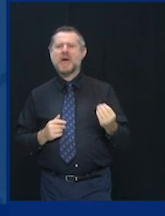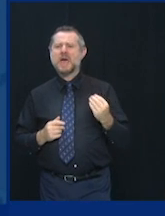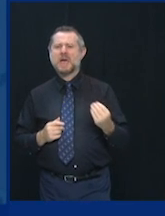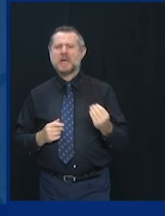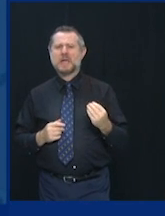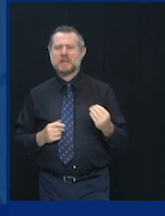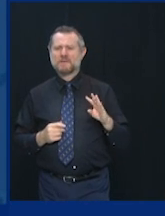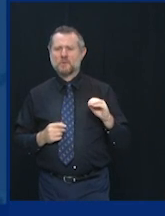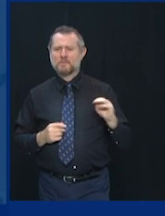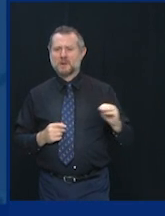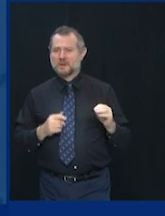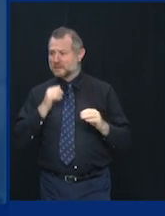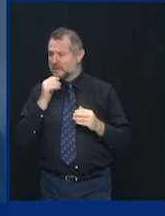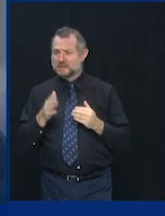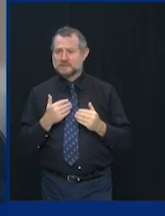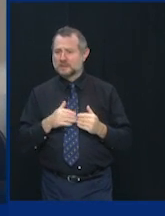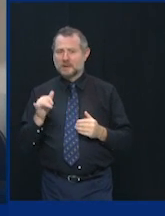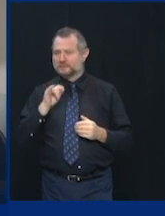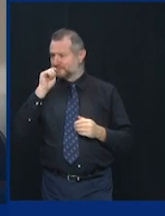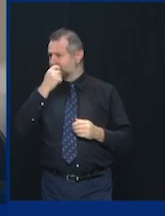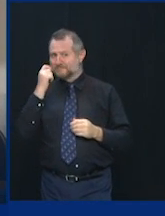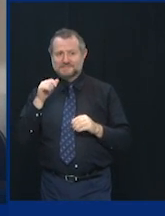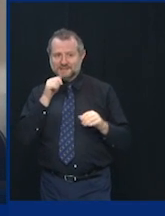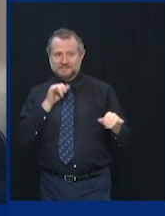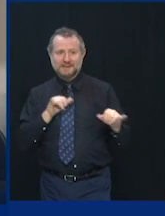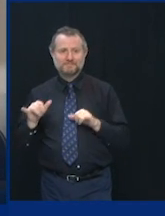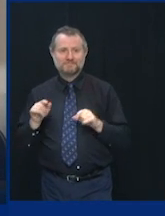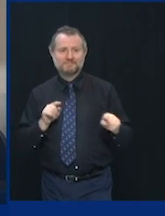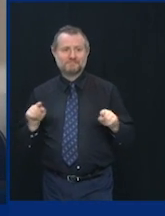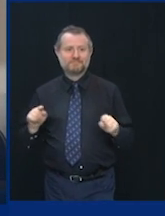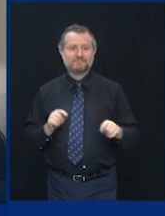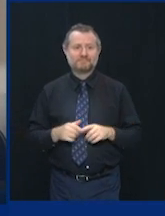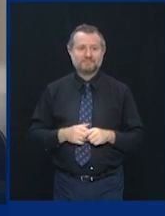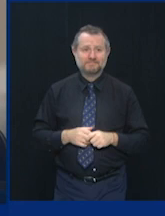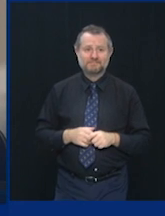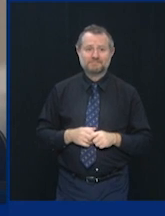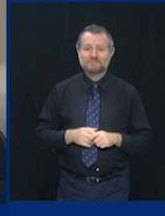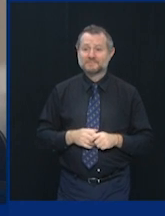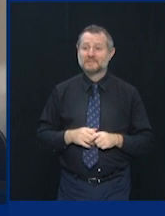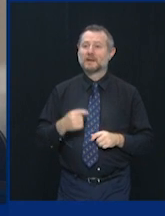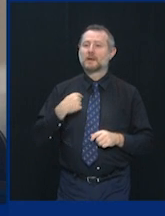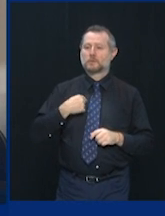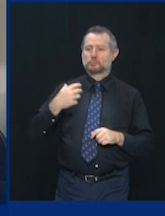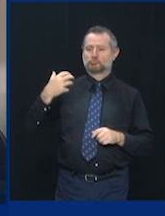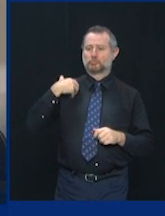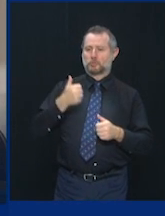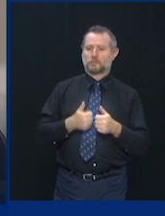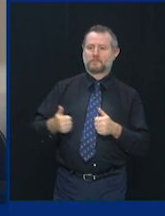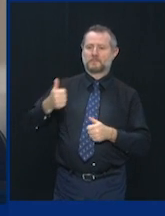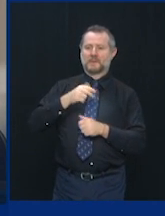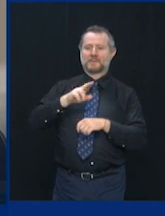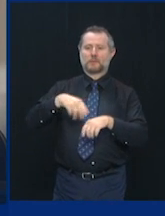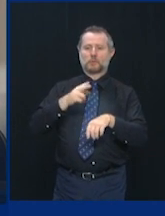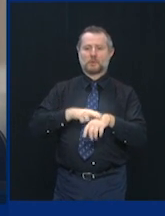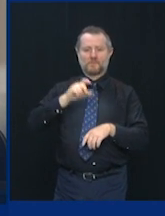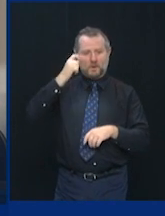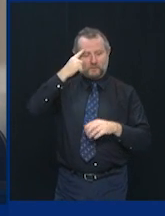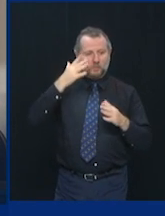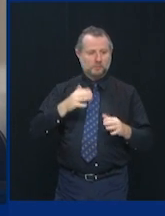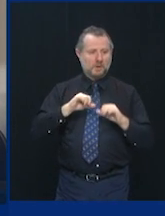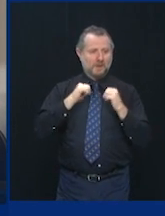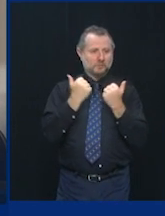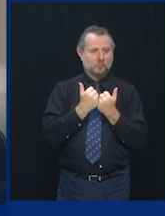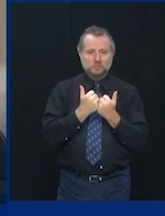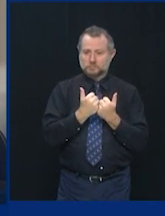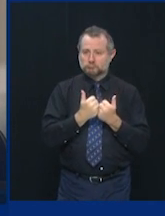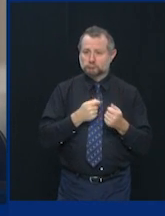as easily said as done. I'm chairman of the National Governors Association. The National